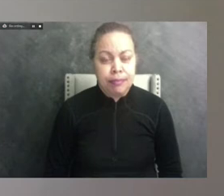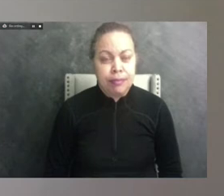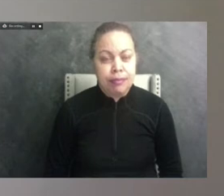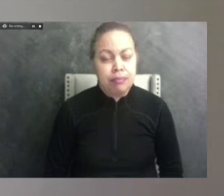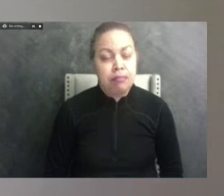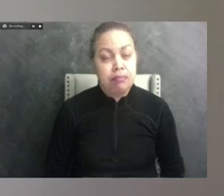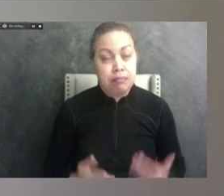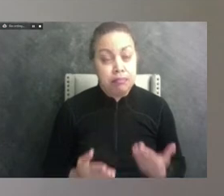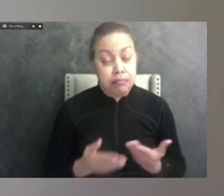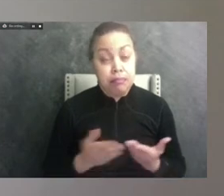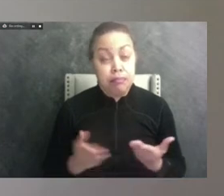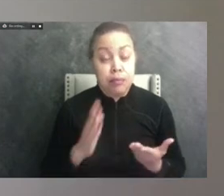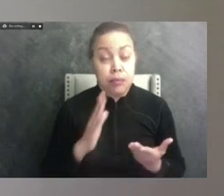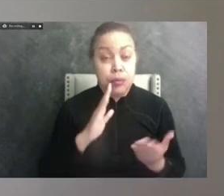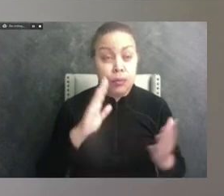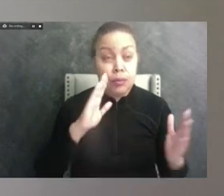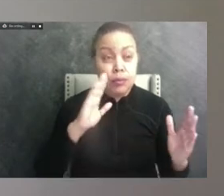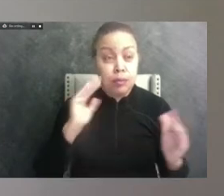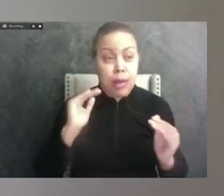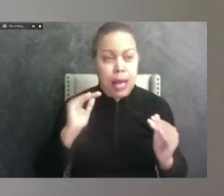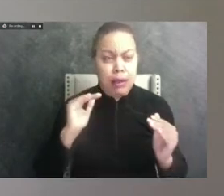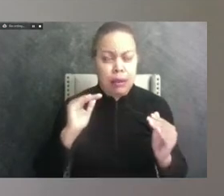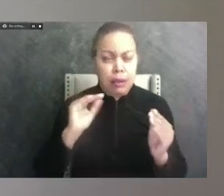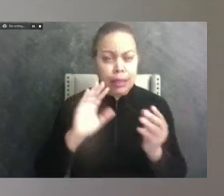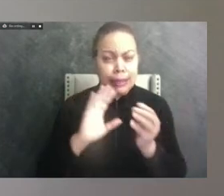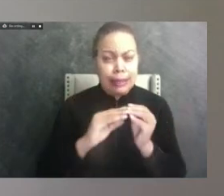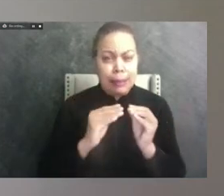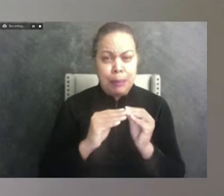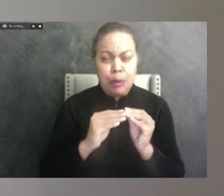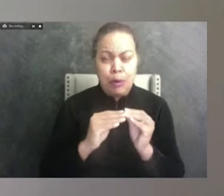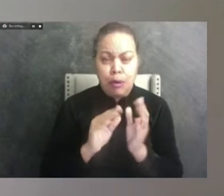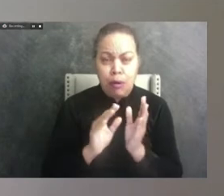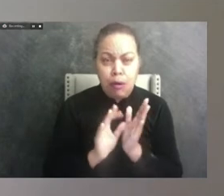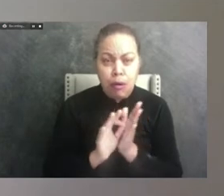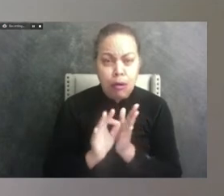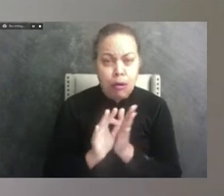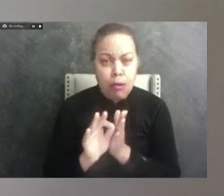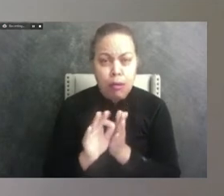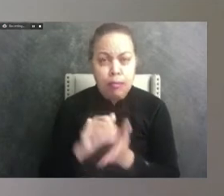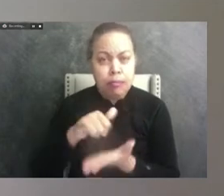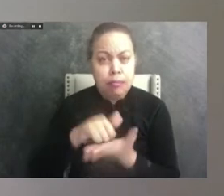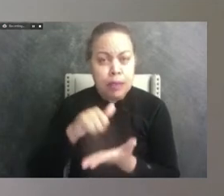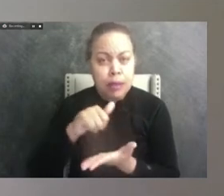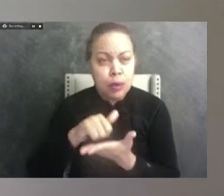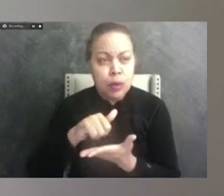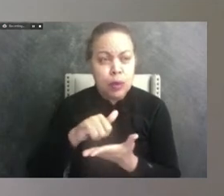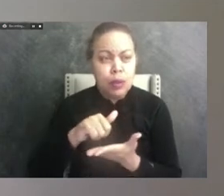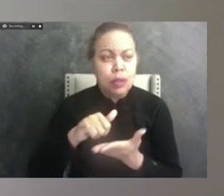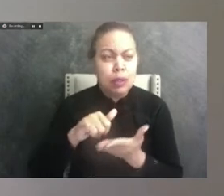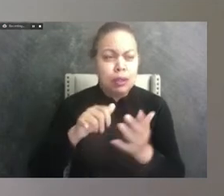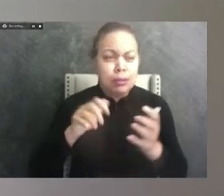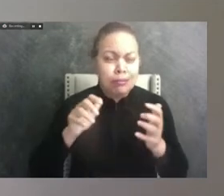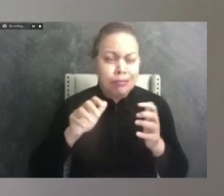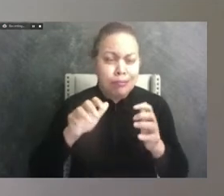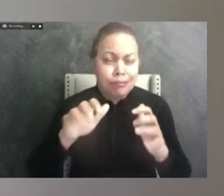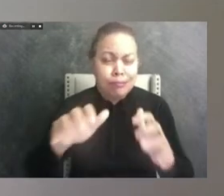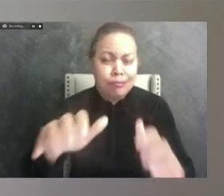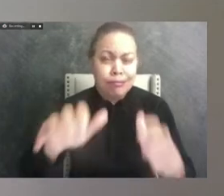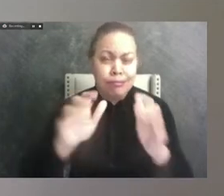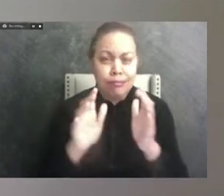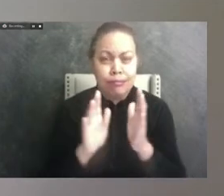You would expect an uncountable number, acres and acres of books